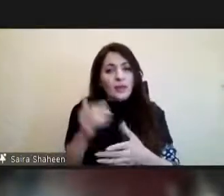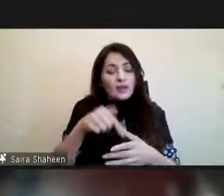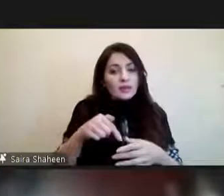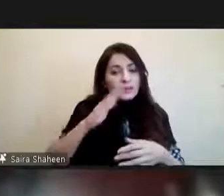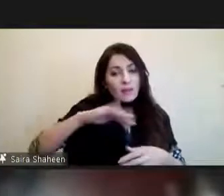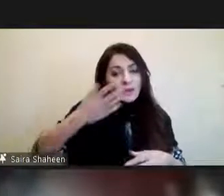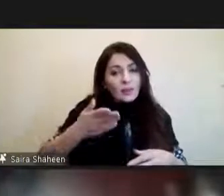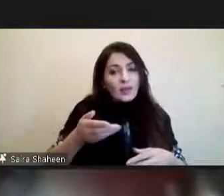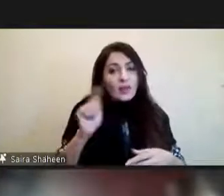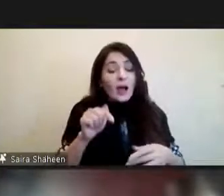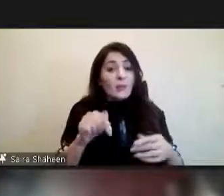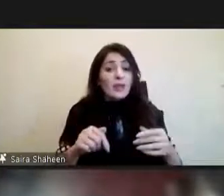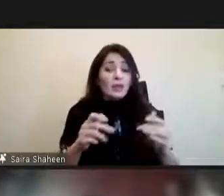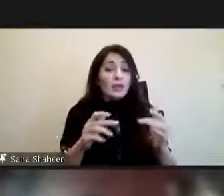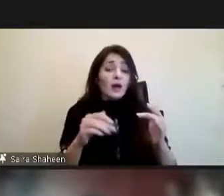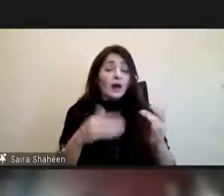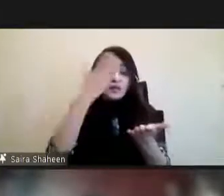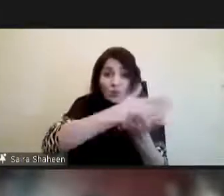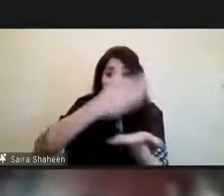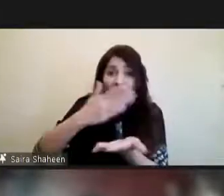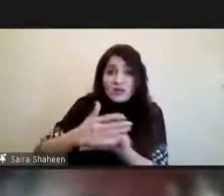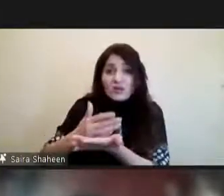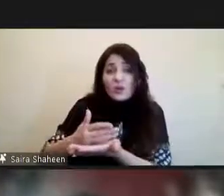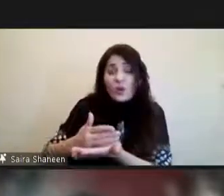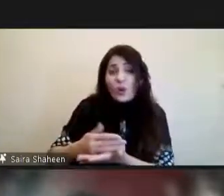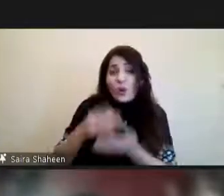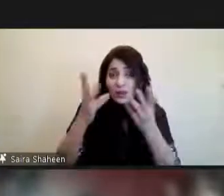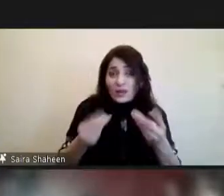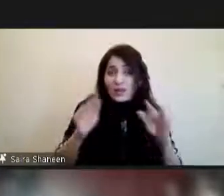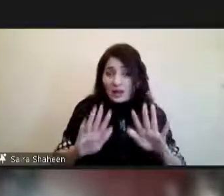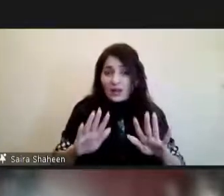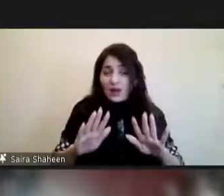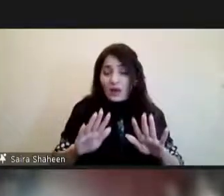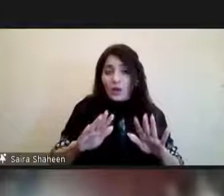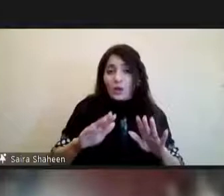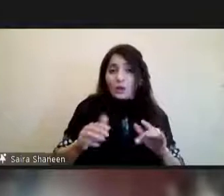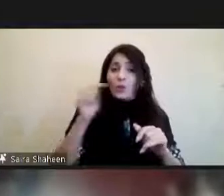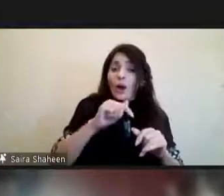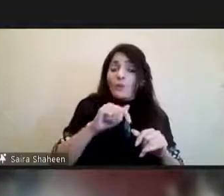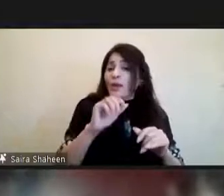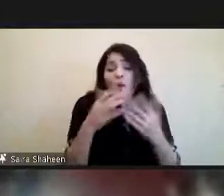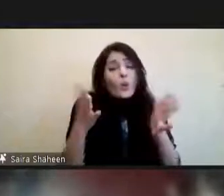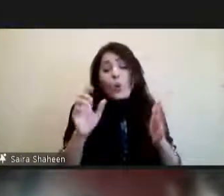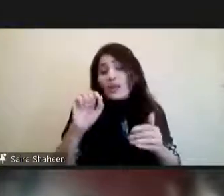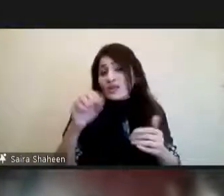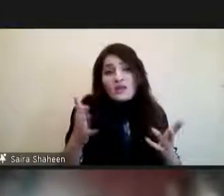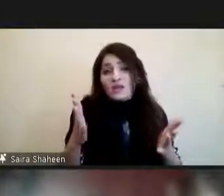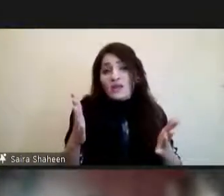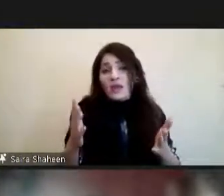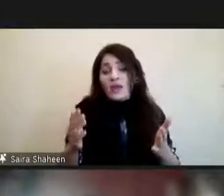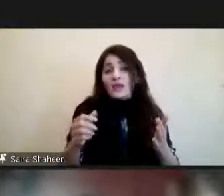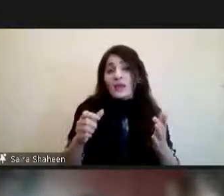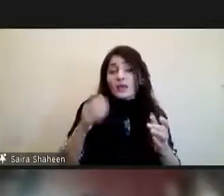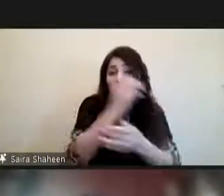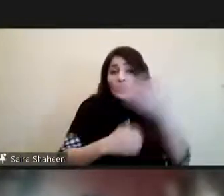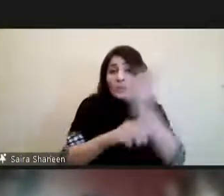of the barriers towards digital inclusion of people with disabilities, there is no reason why people with disabilities cannot be